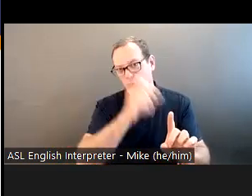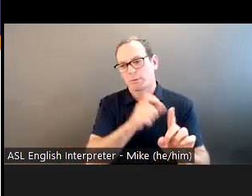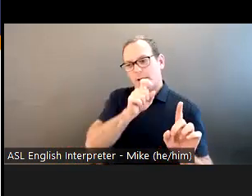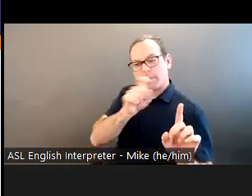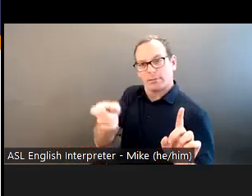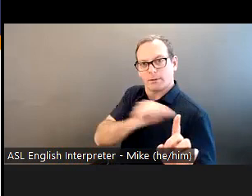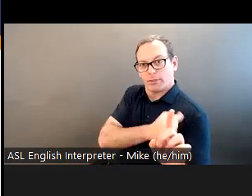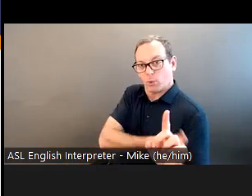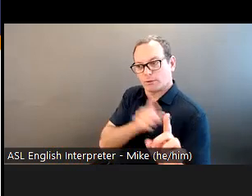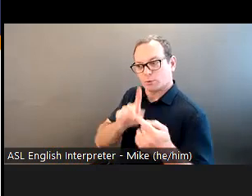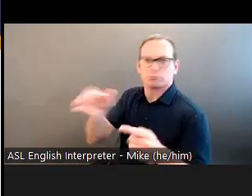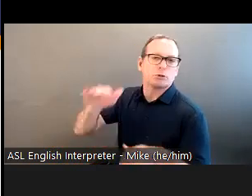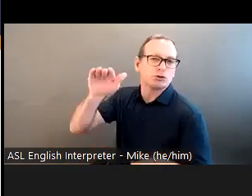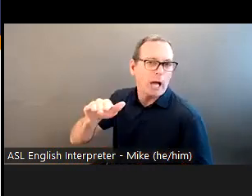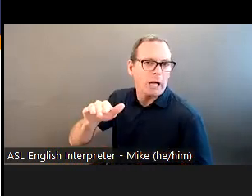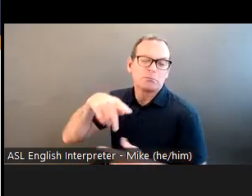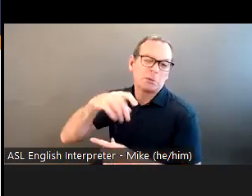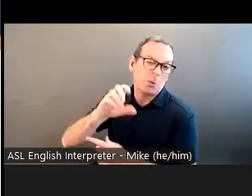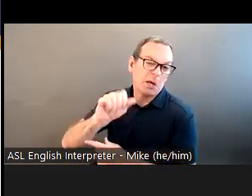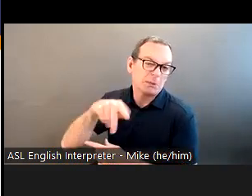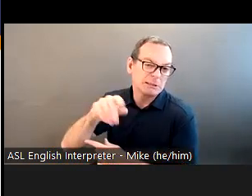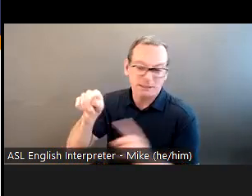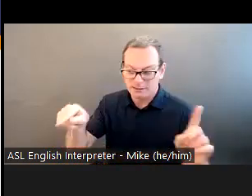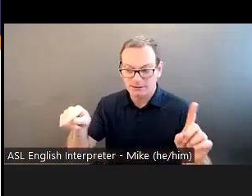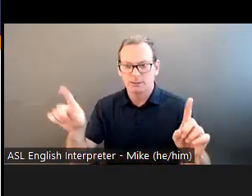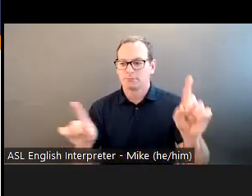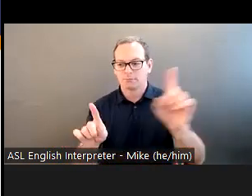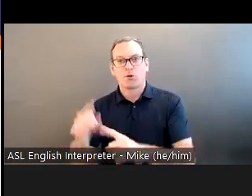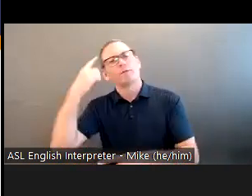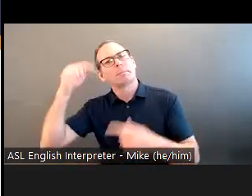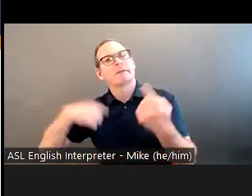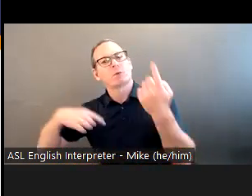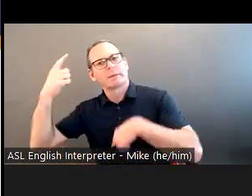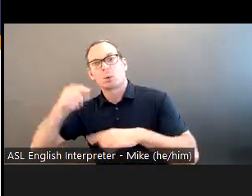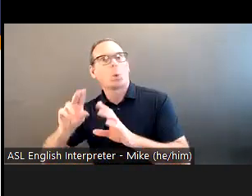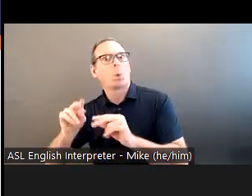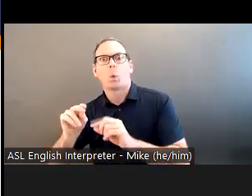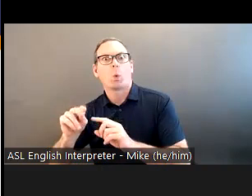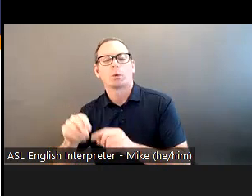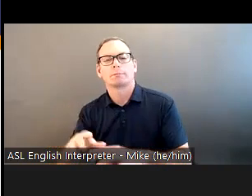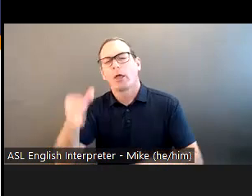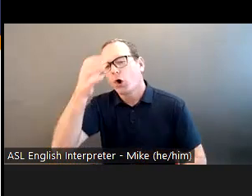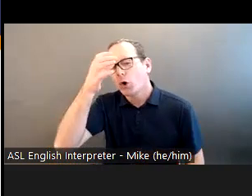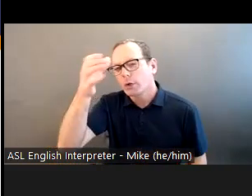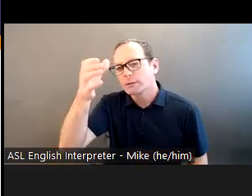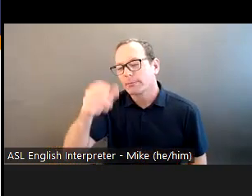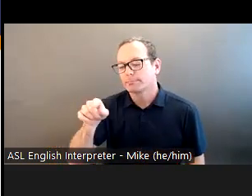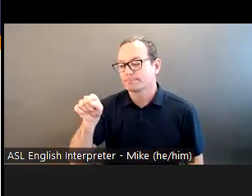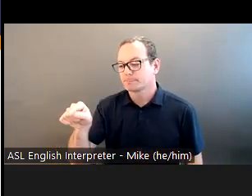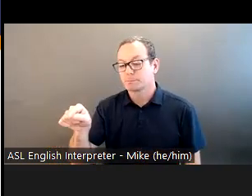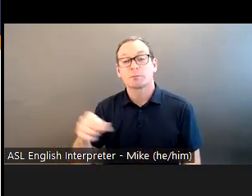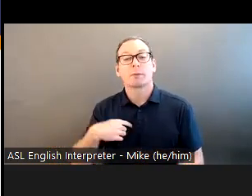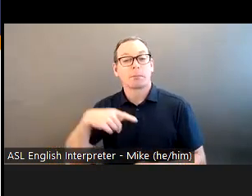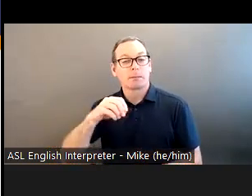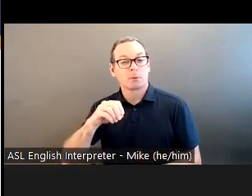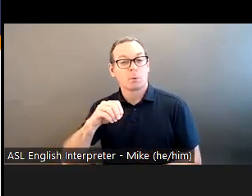the beliefs. So I often look at it as you're stepping into the shoes of that person. So you don't make decisions the way